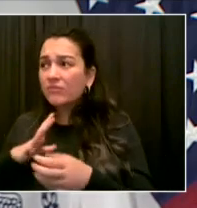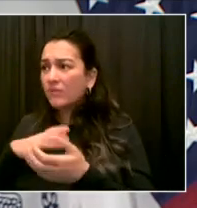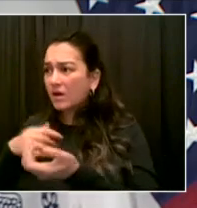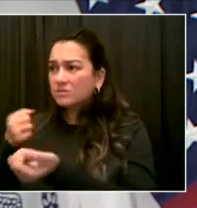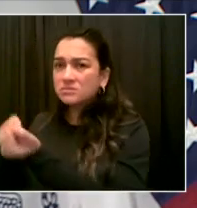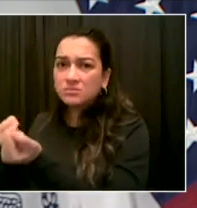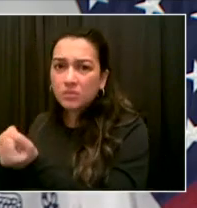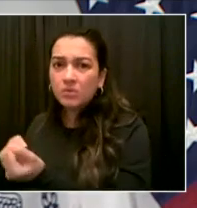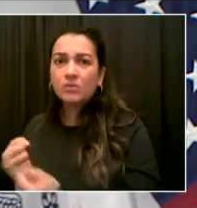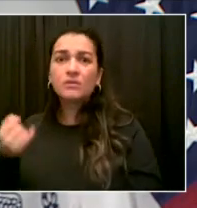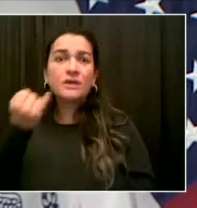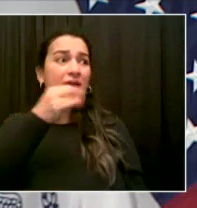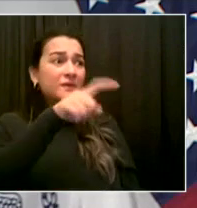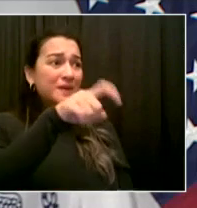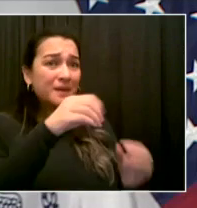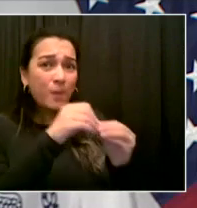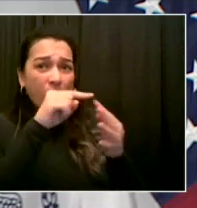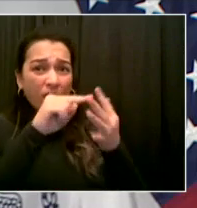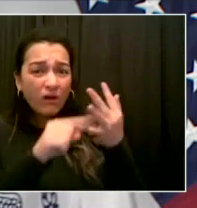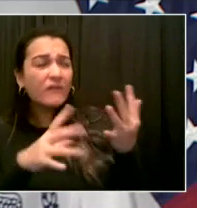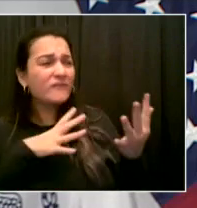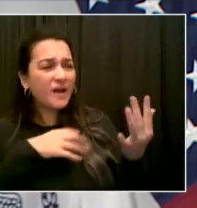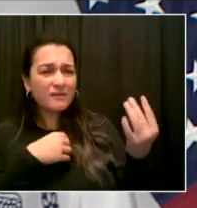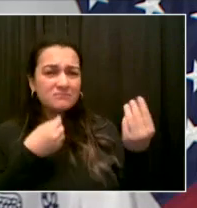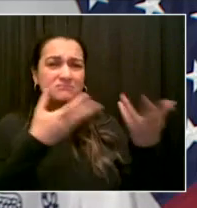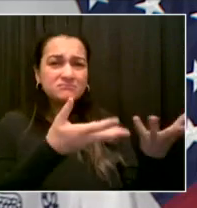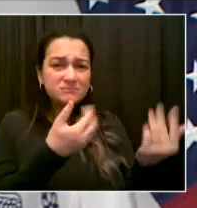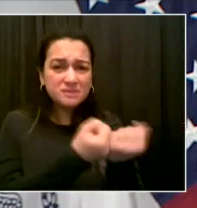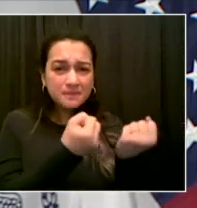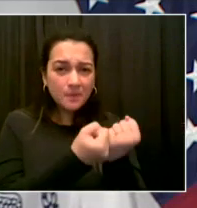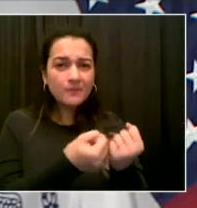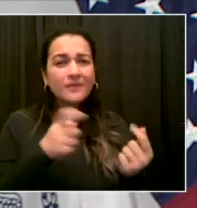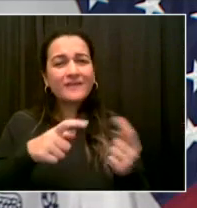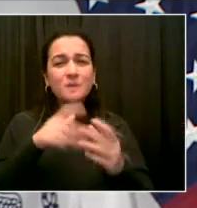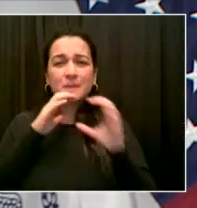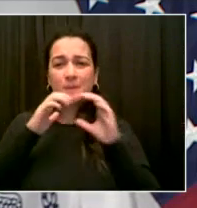safe. The next is Stacy from Fox 5.